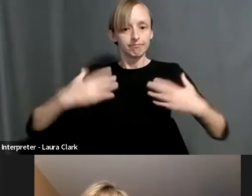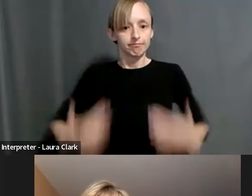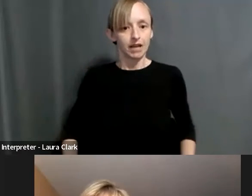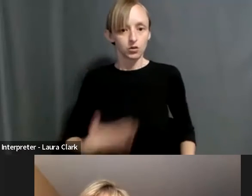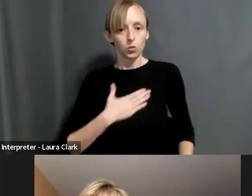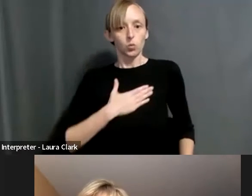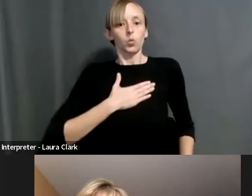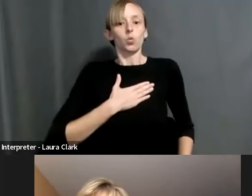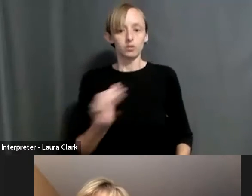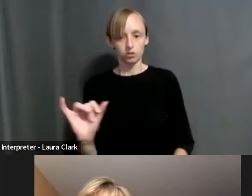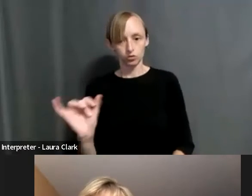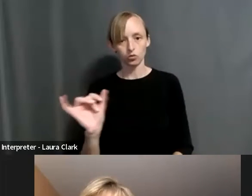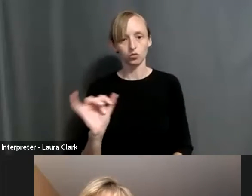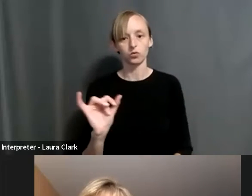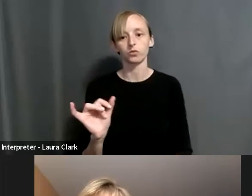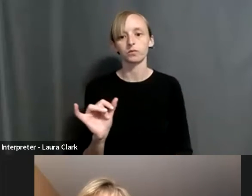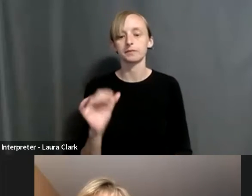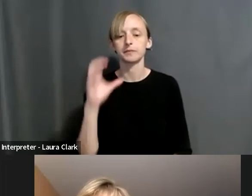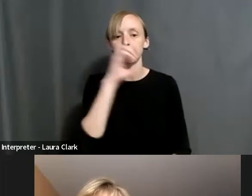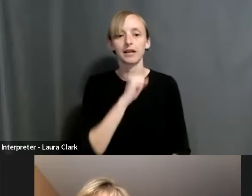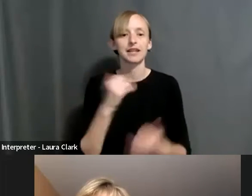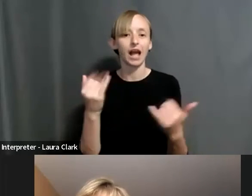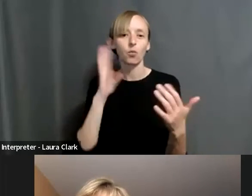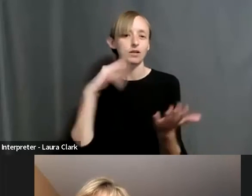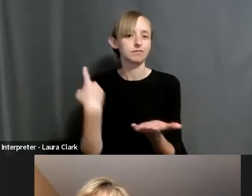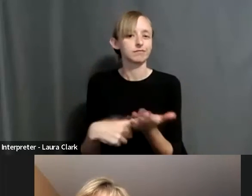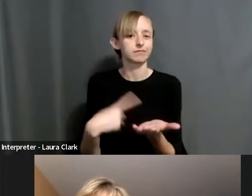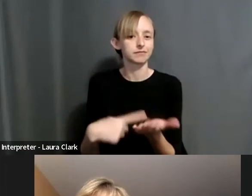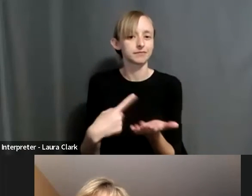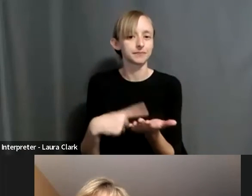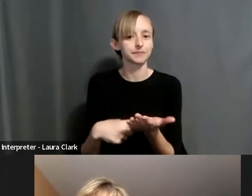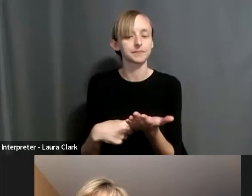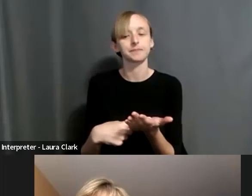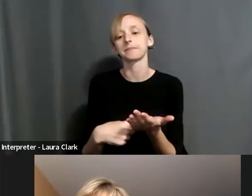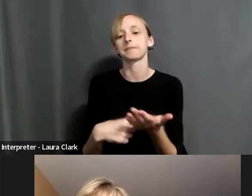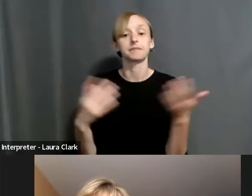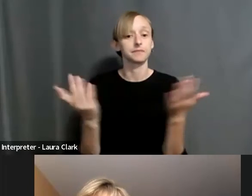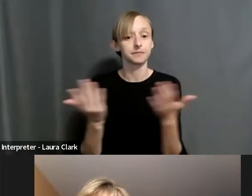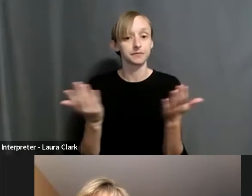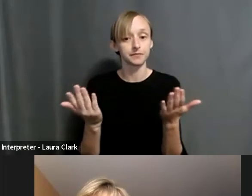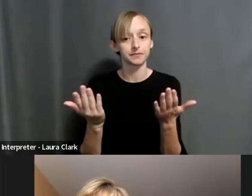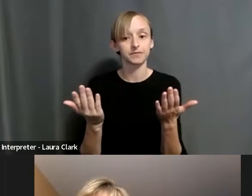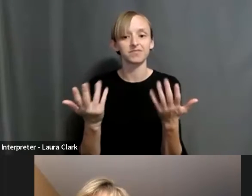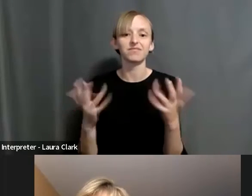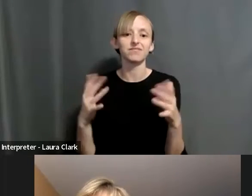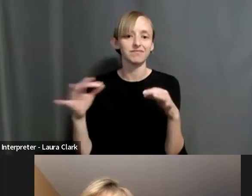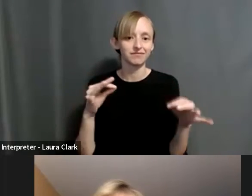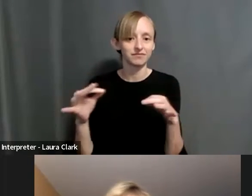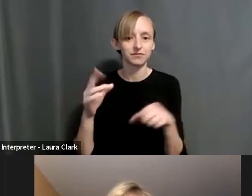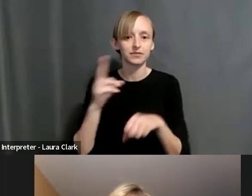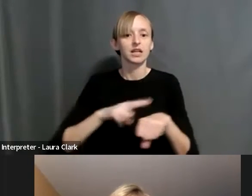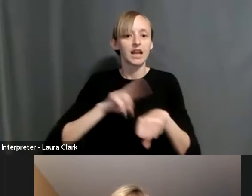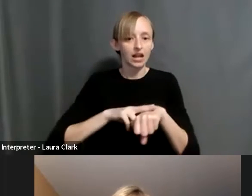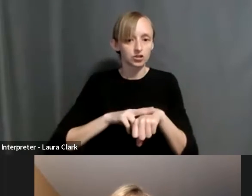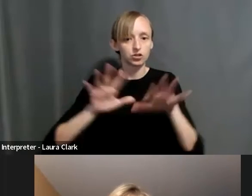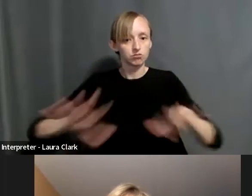So I guess we'll talk a little bit more about, so we've talked a lot about kind of national